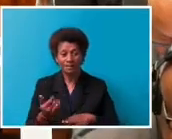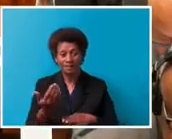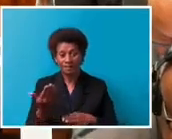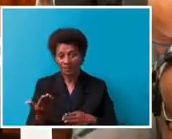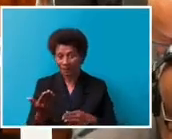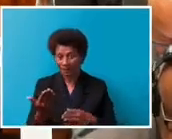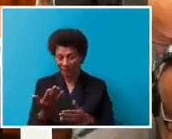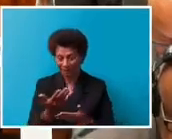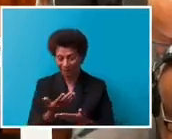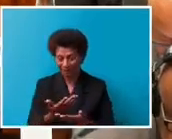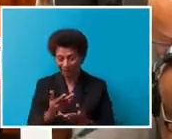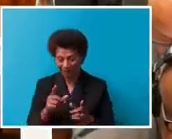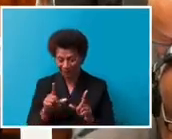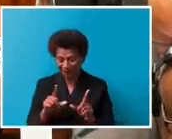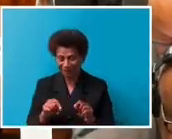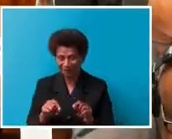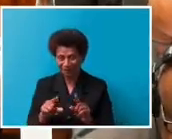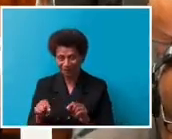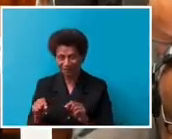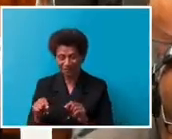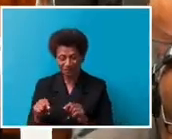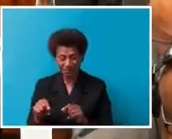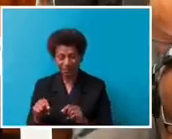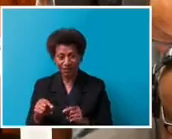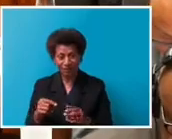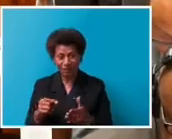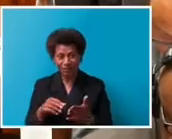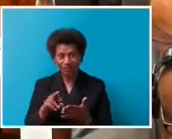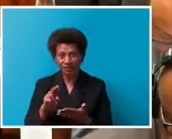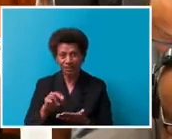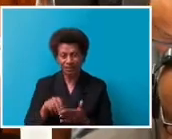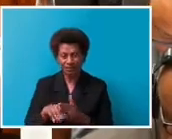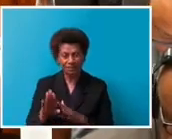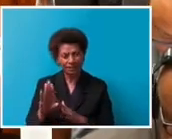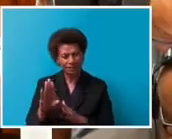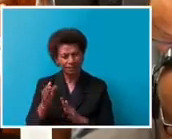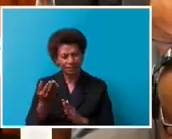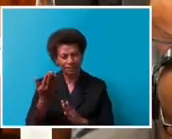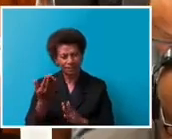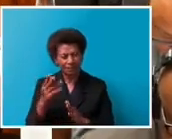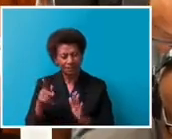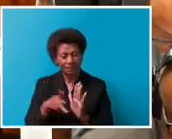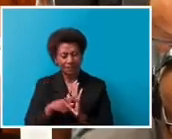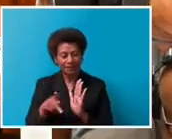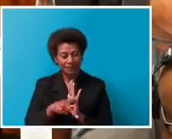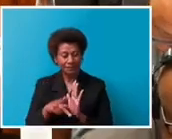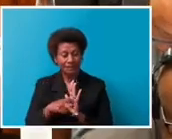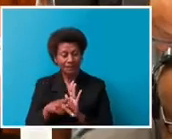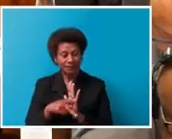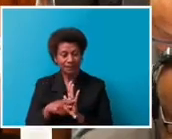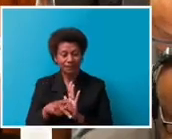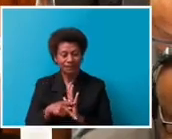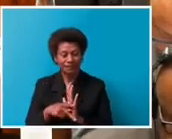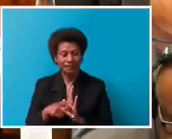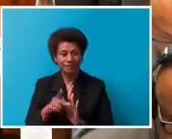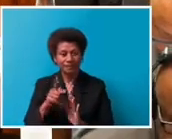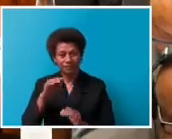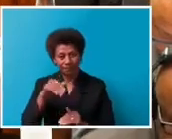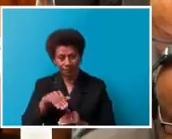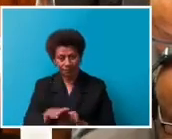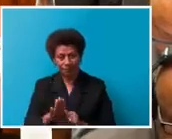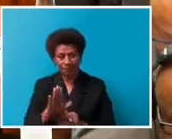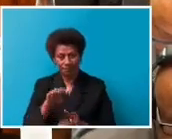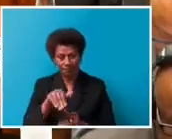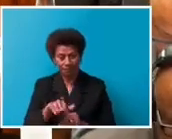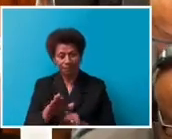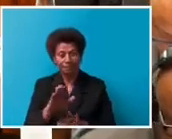with the inflation rate of 5.1% in 2023. It's very clear